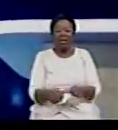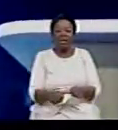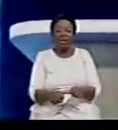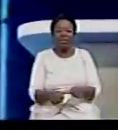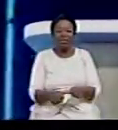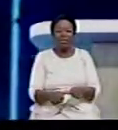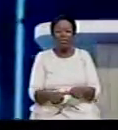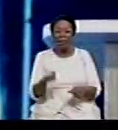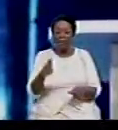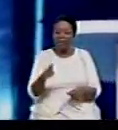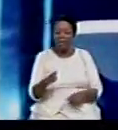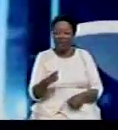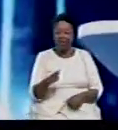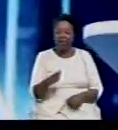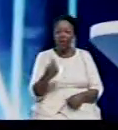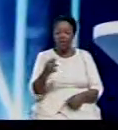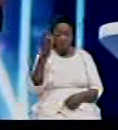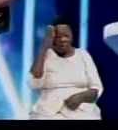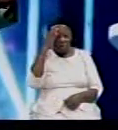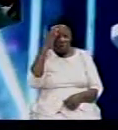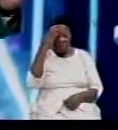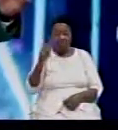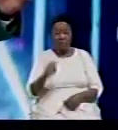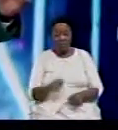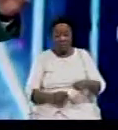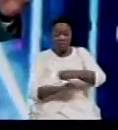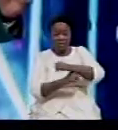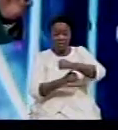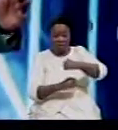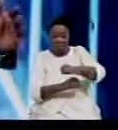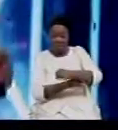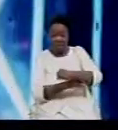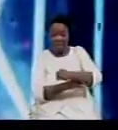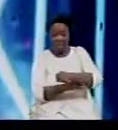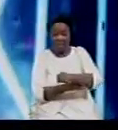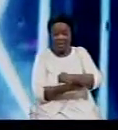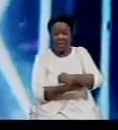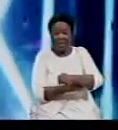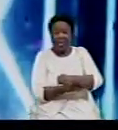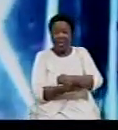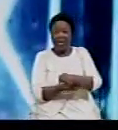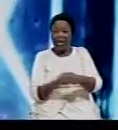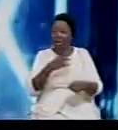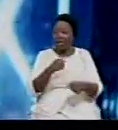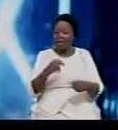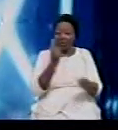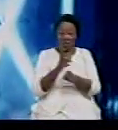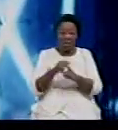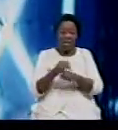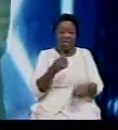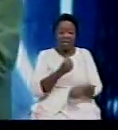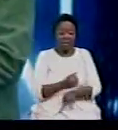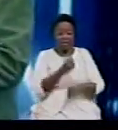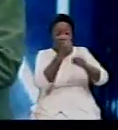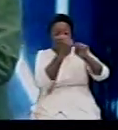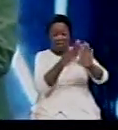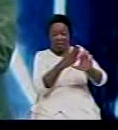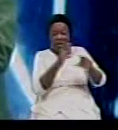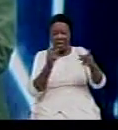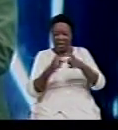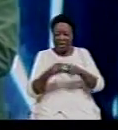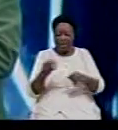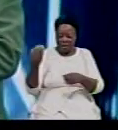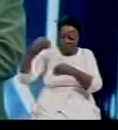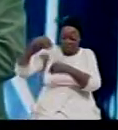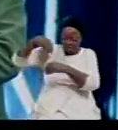Fortitude. You know, the fortress, like a cave, like a mountain, and then you enter